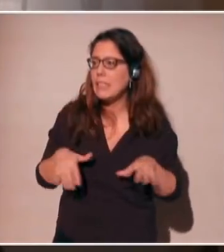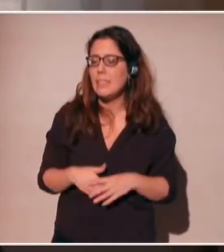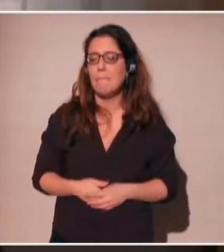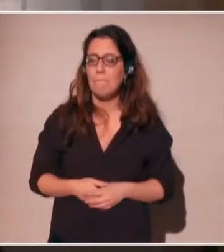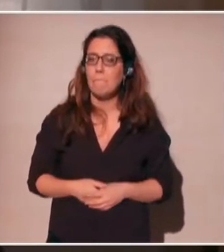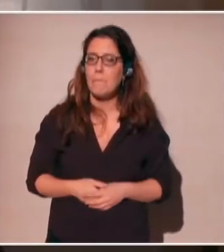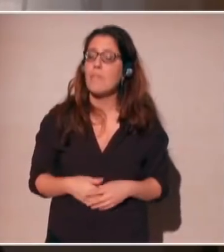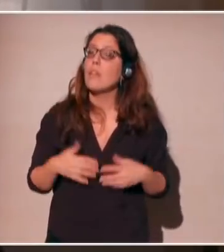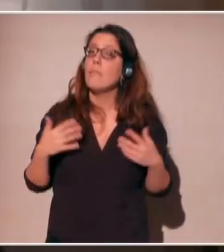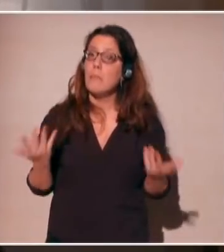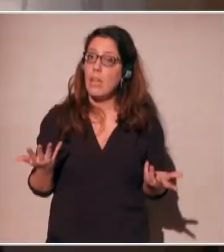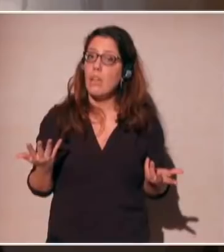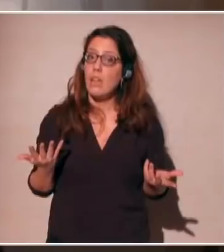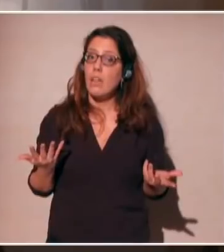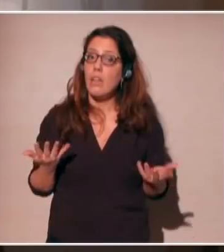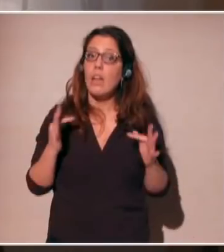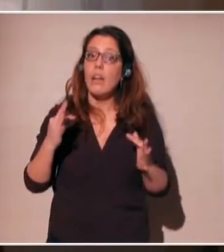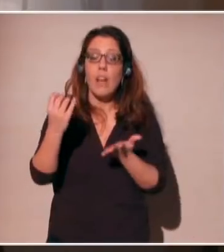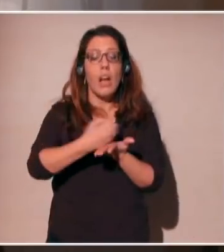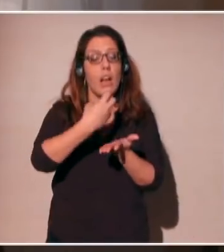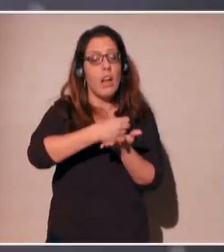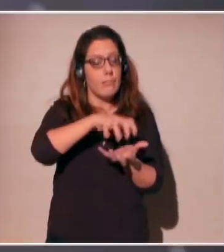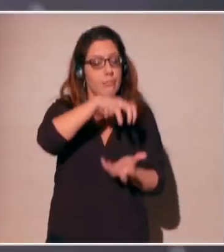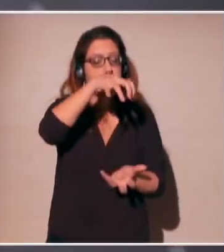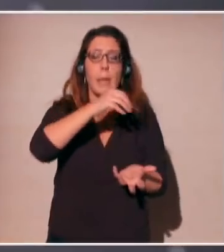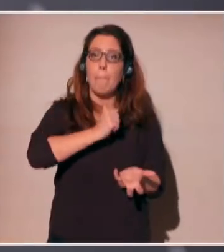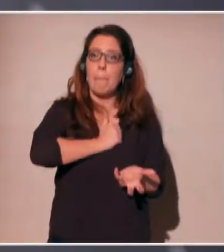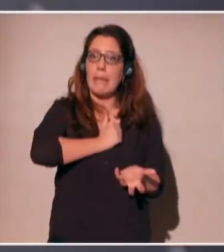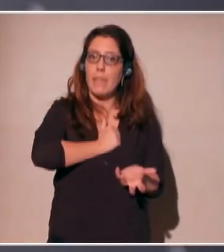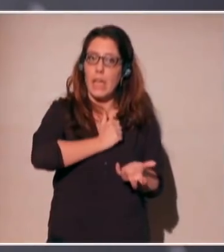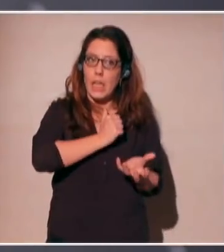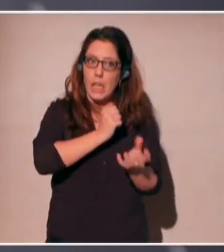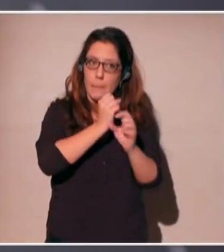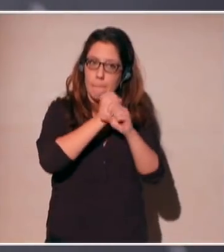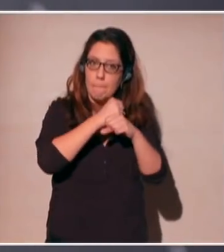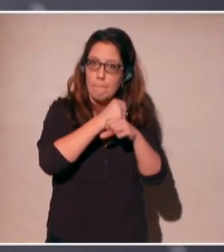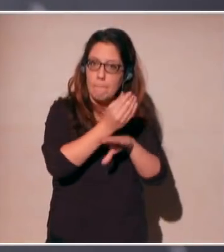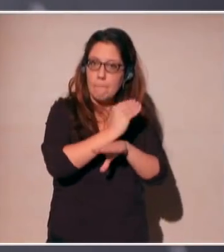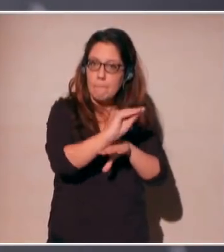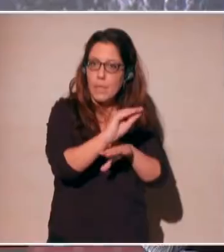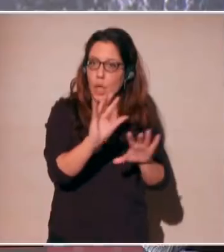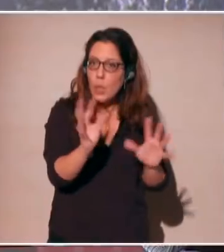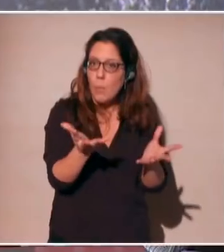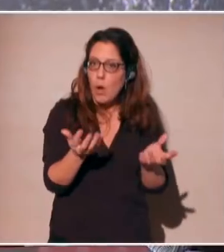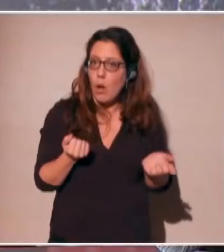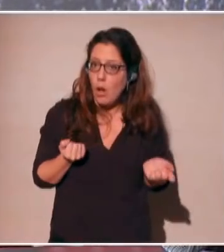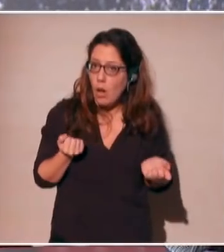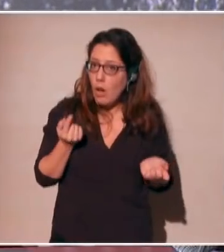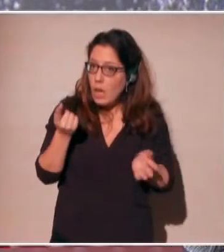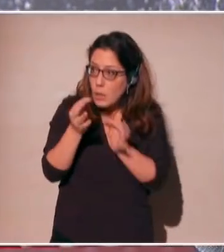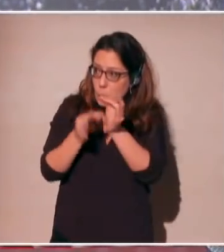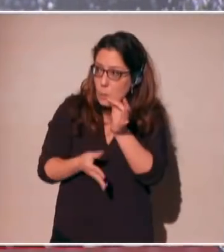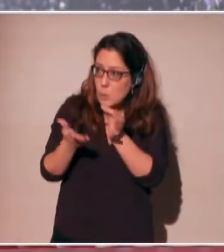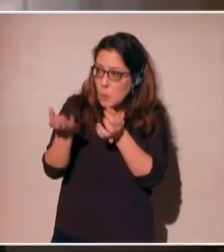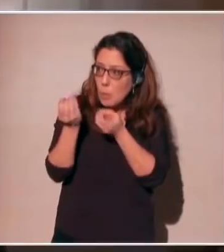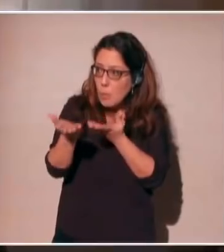about security? Do you consider risks and maybe propose solution with this? Well, I think